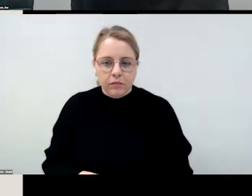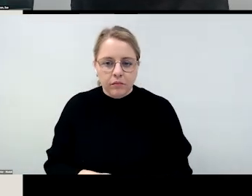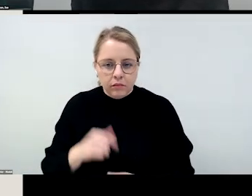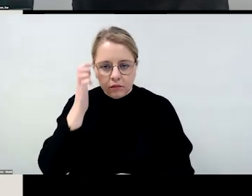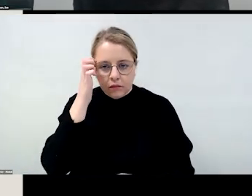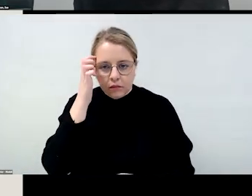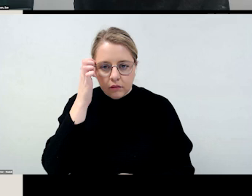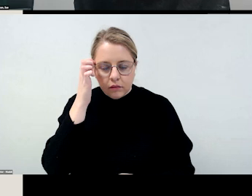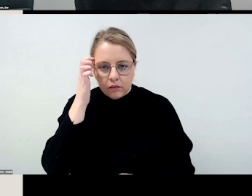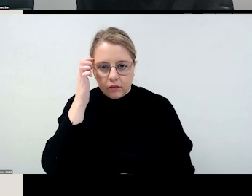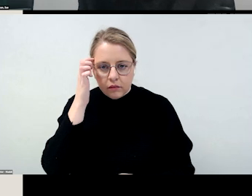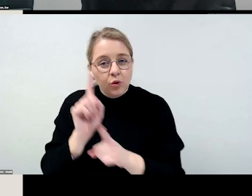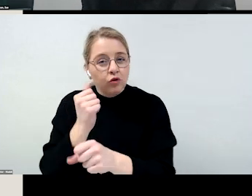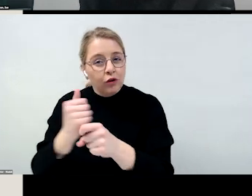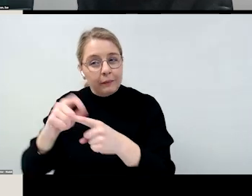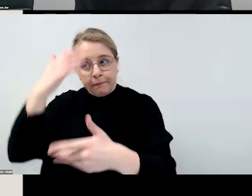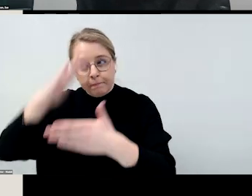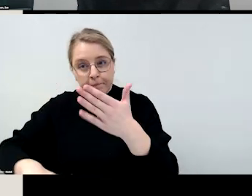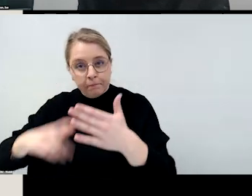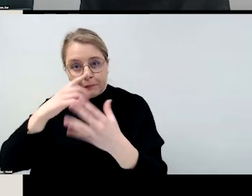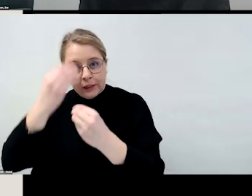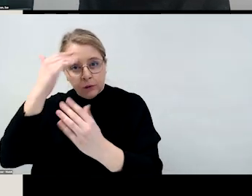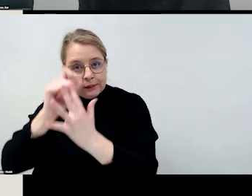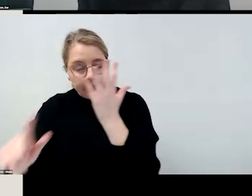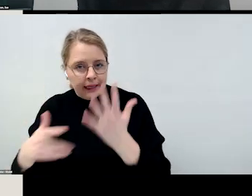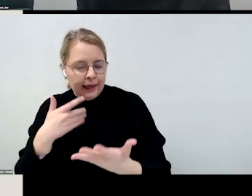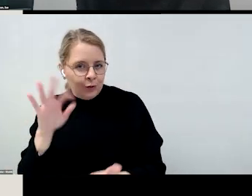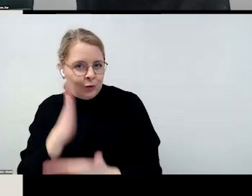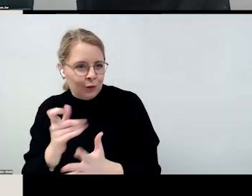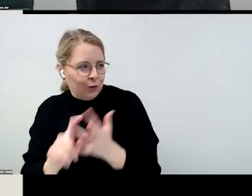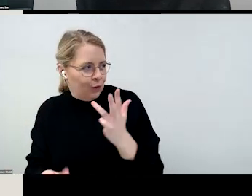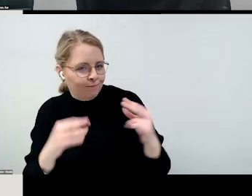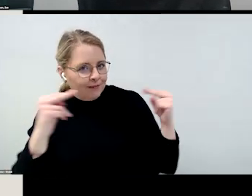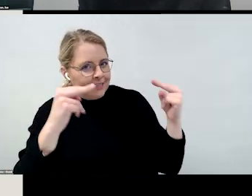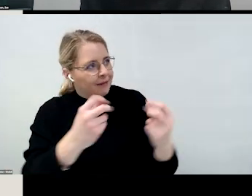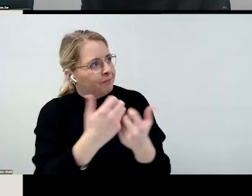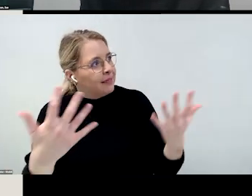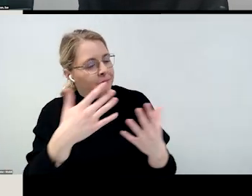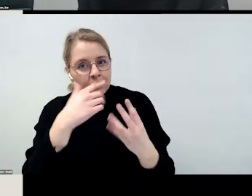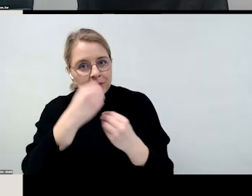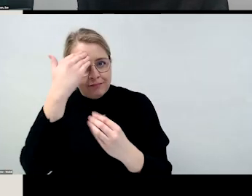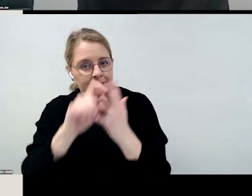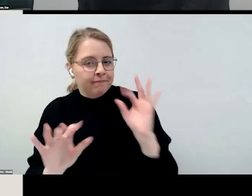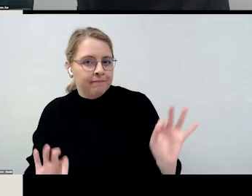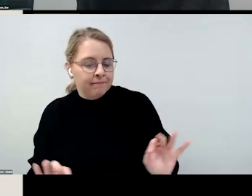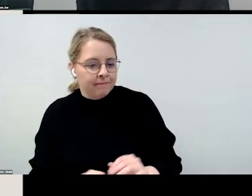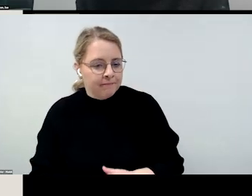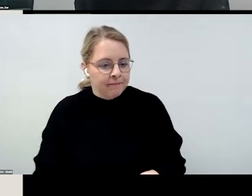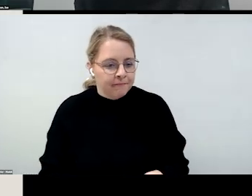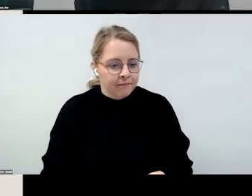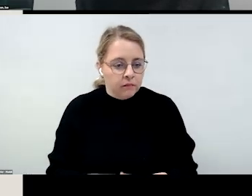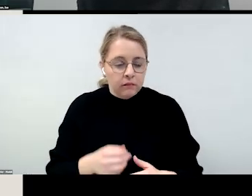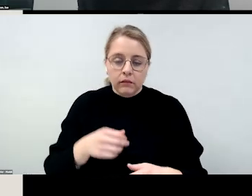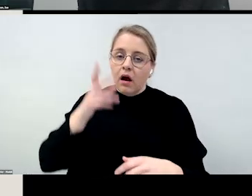patients with intellectual disability and feel unsure about what to do or how to communicate. George again feels that he has had a